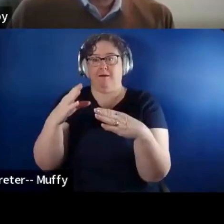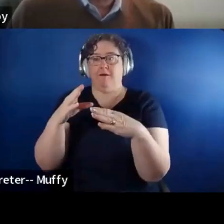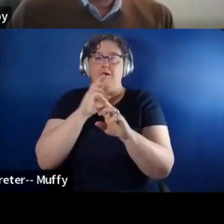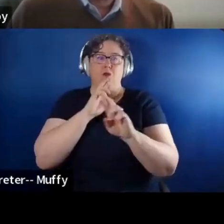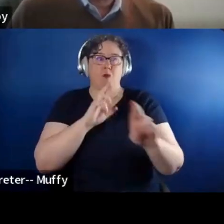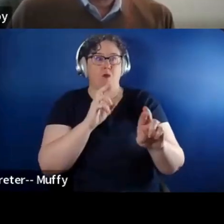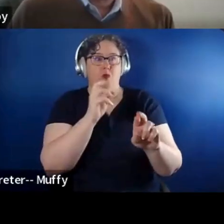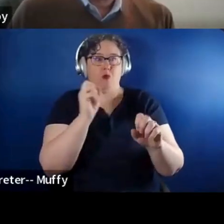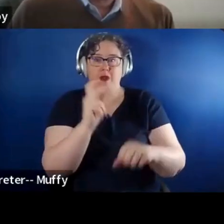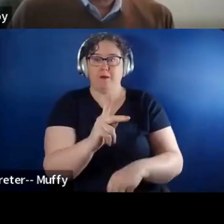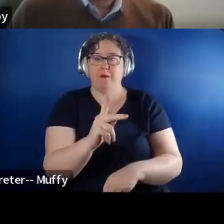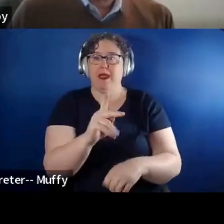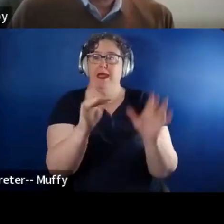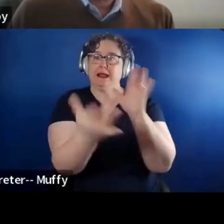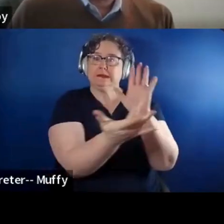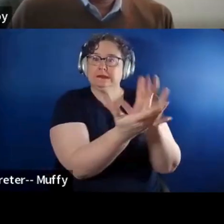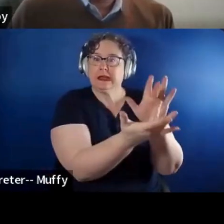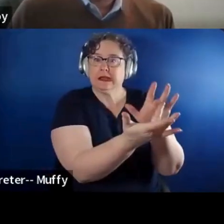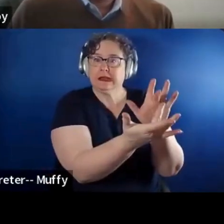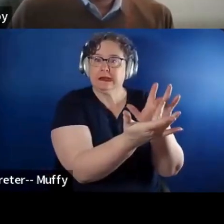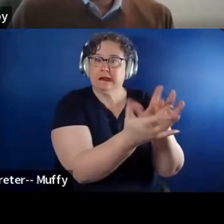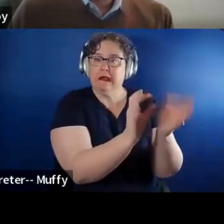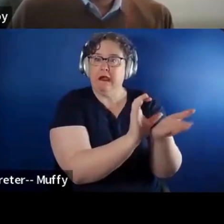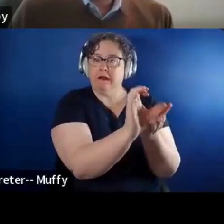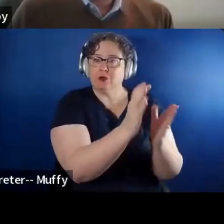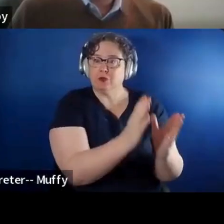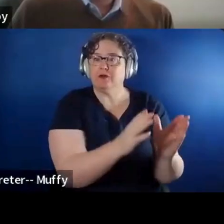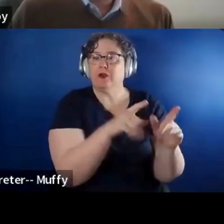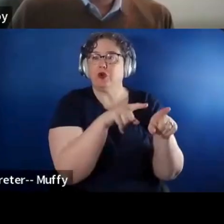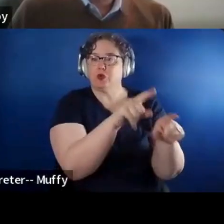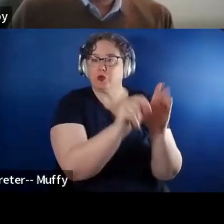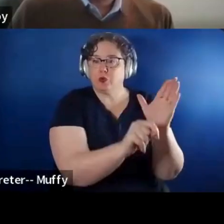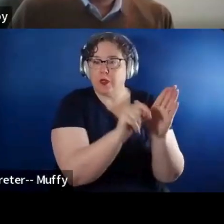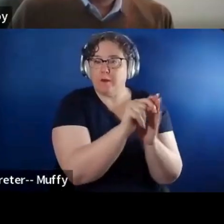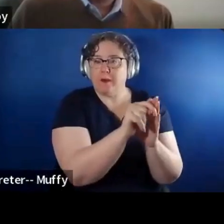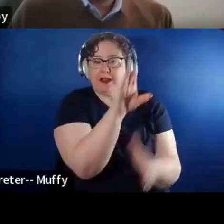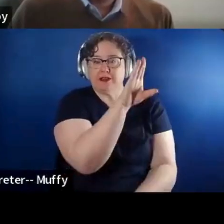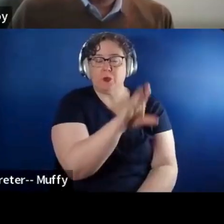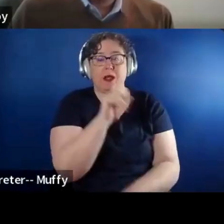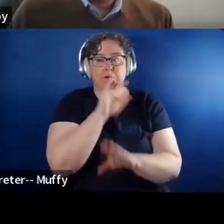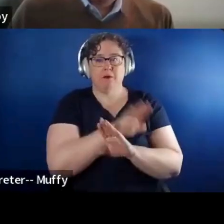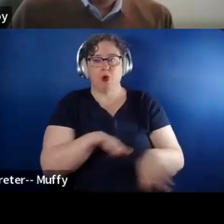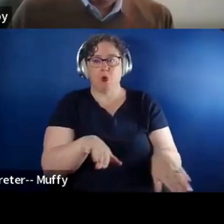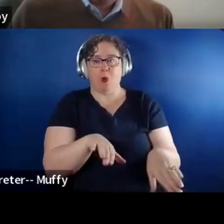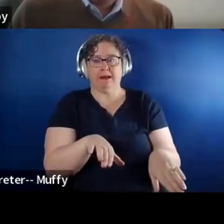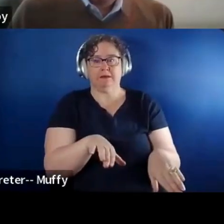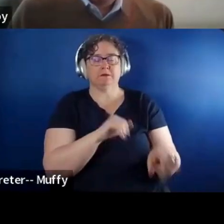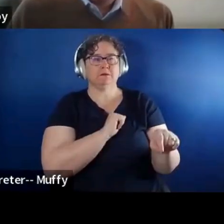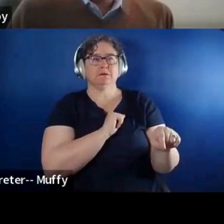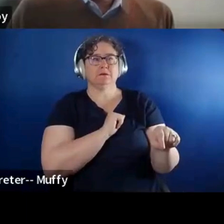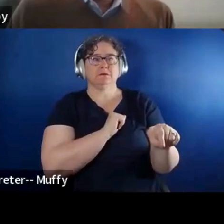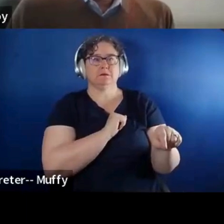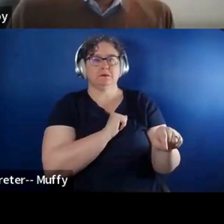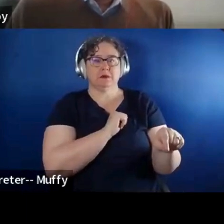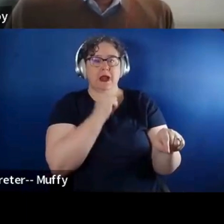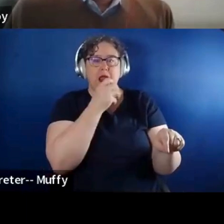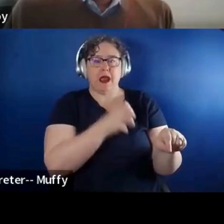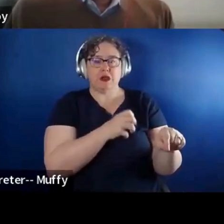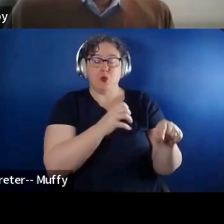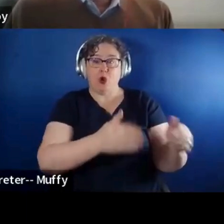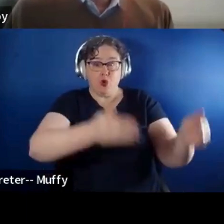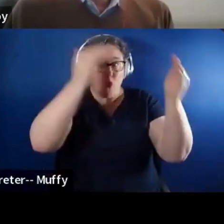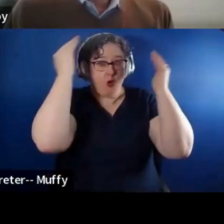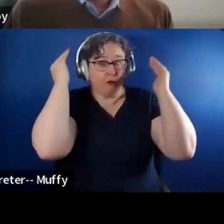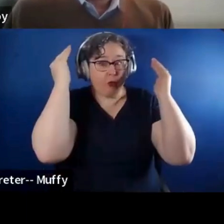back, staying in touch with the funder throughout the period, just so that I never go quiet and I don't want to overwhelm them